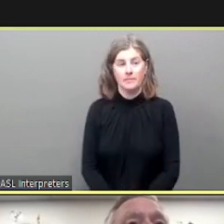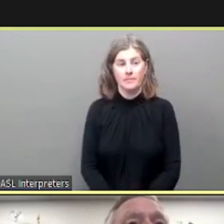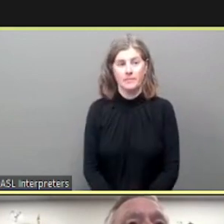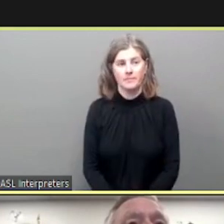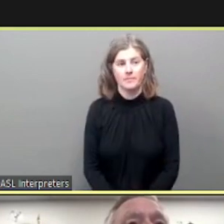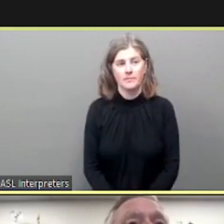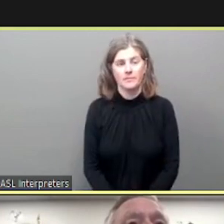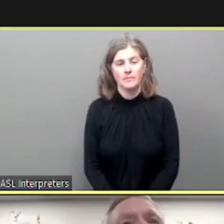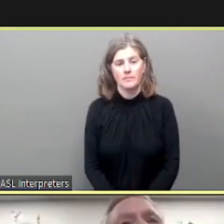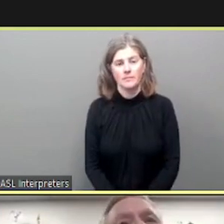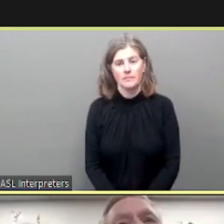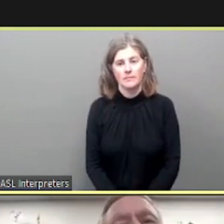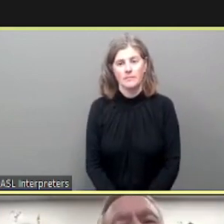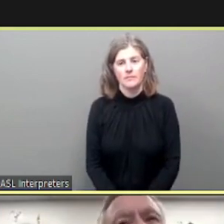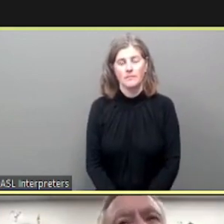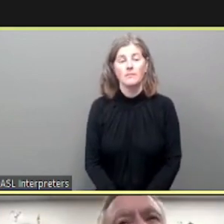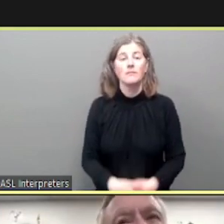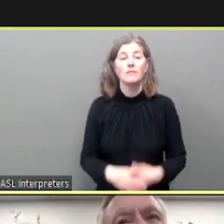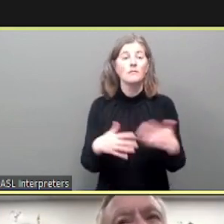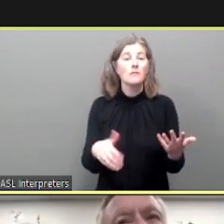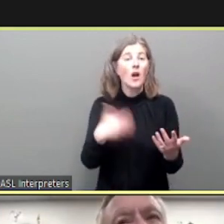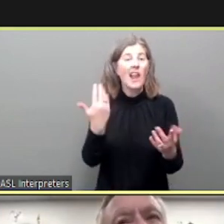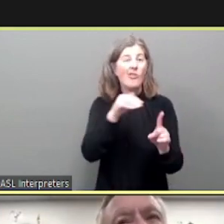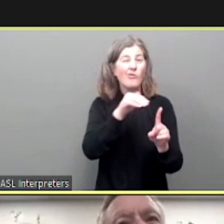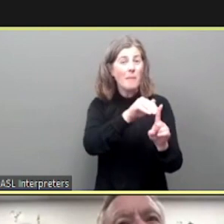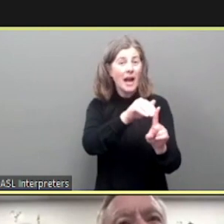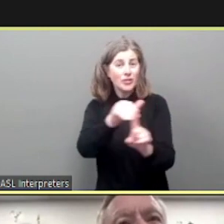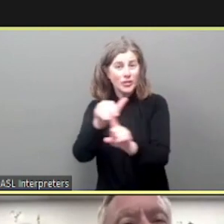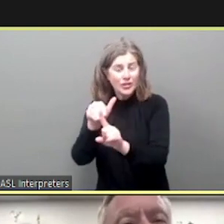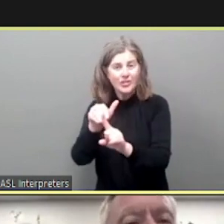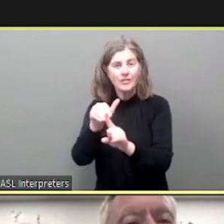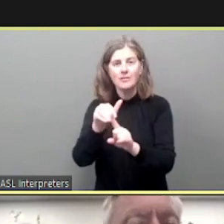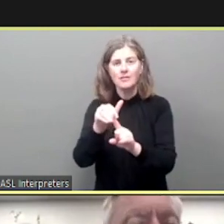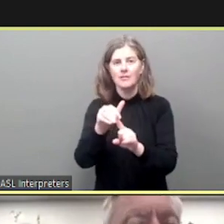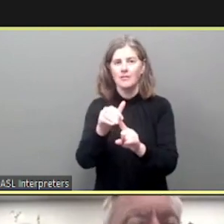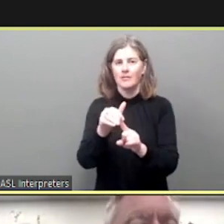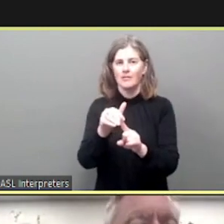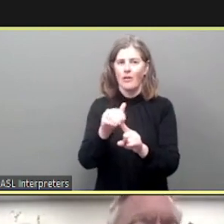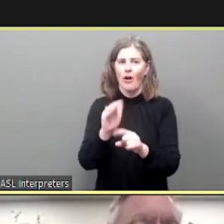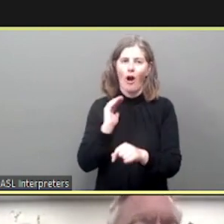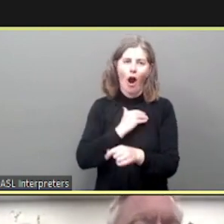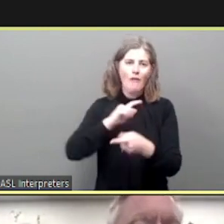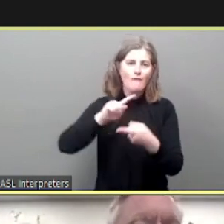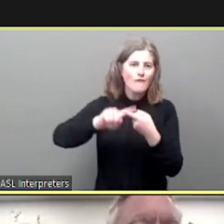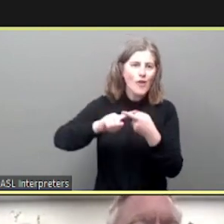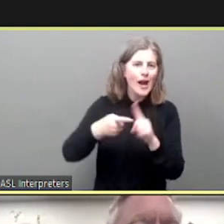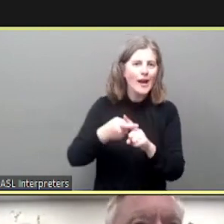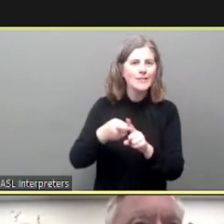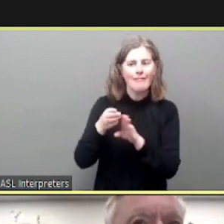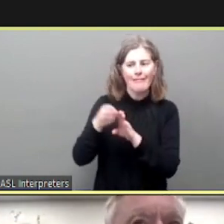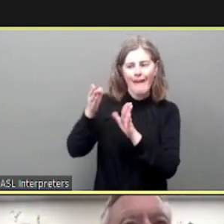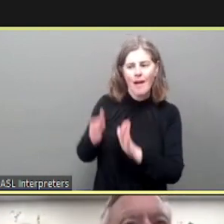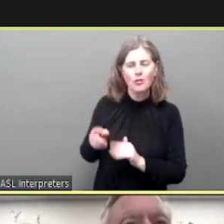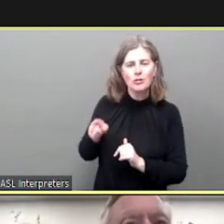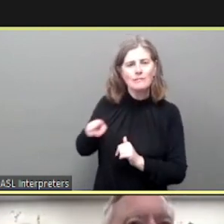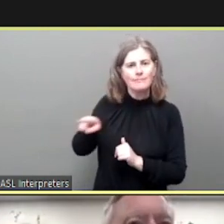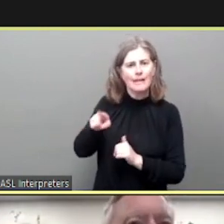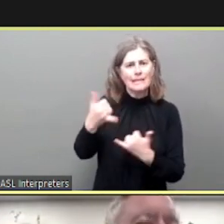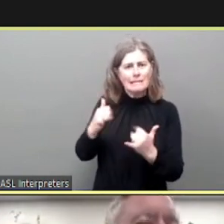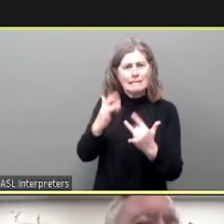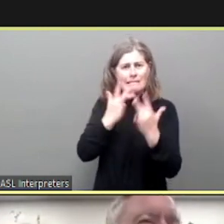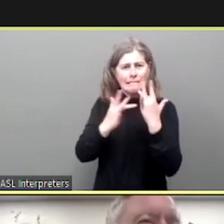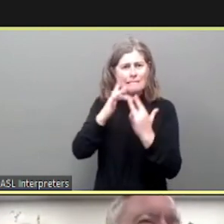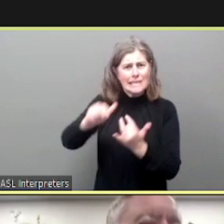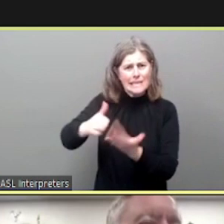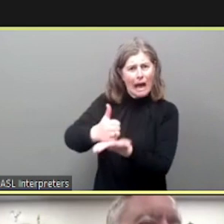please. Another reminder that a lot of our friends and neighbors still need help. This is just